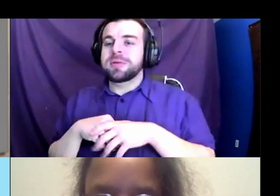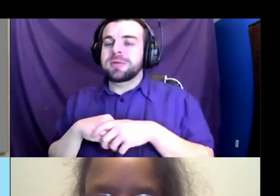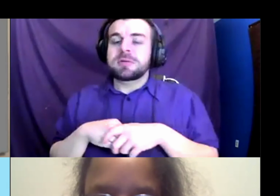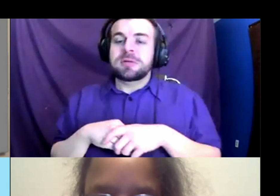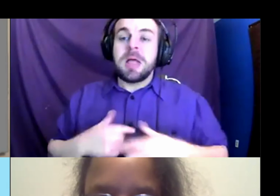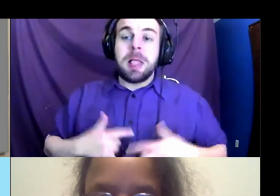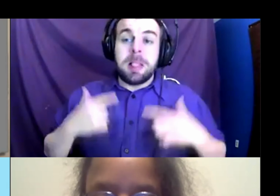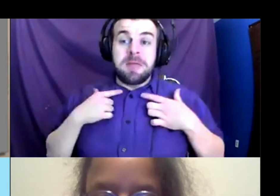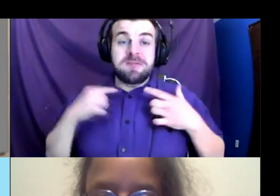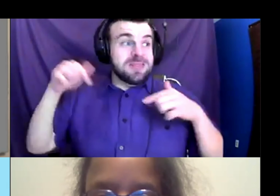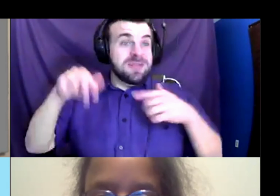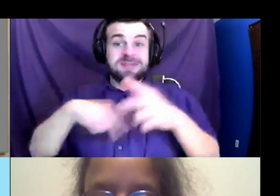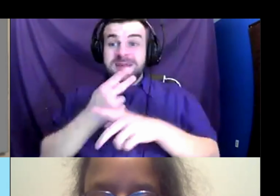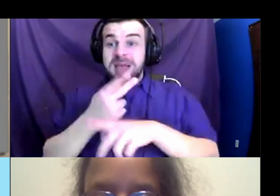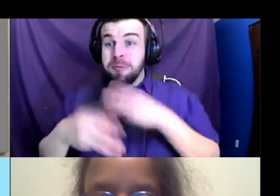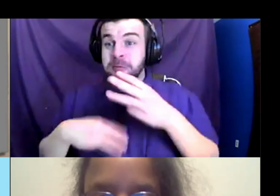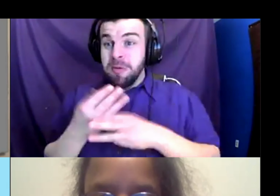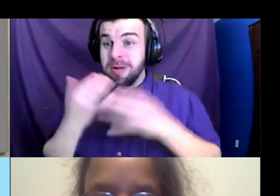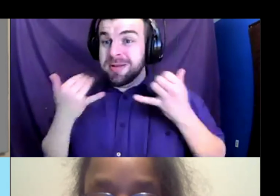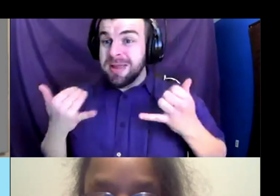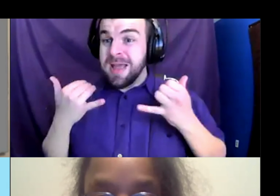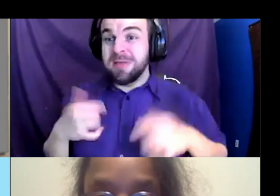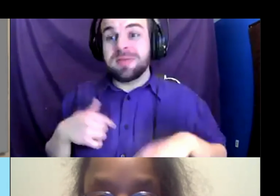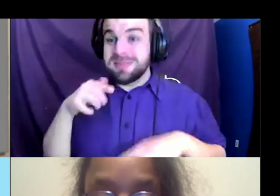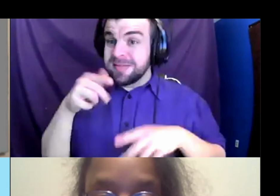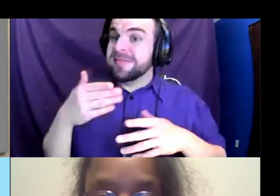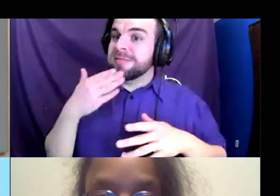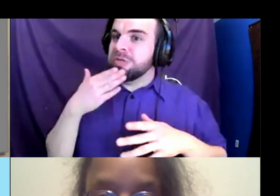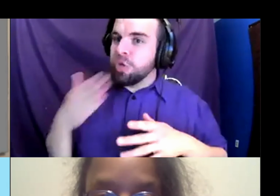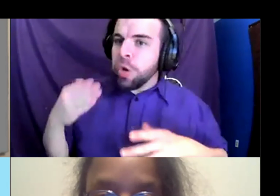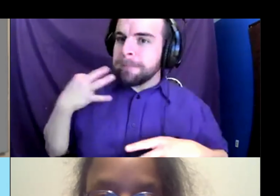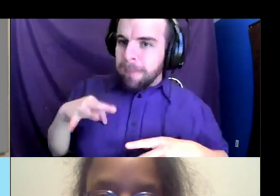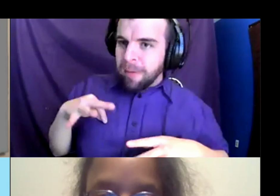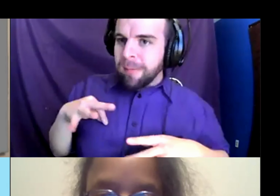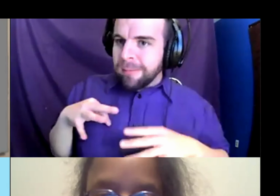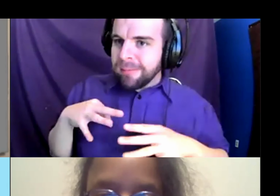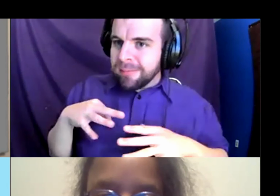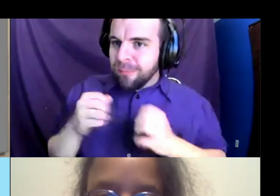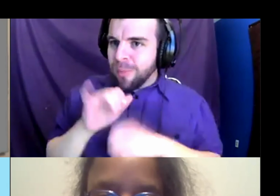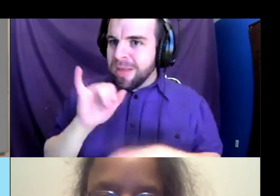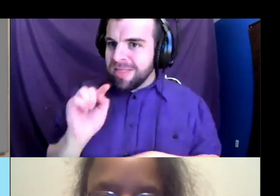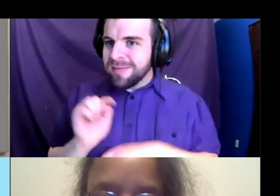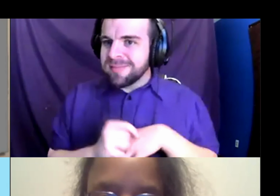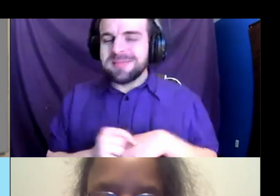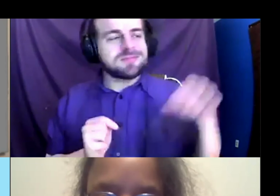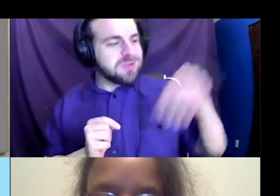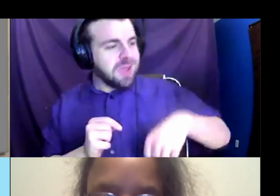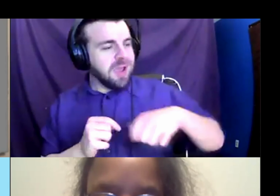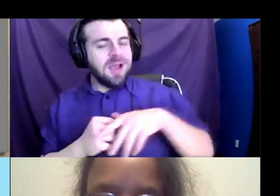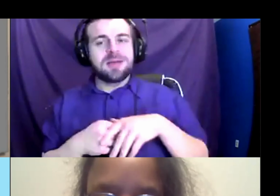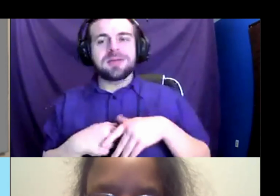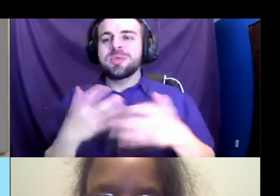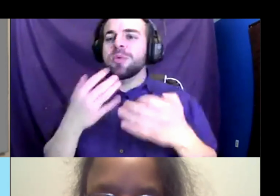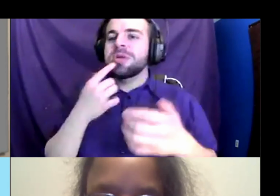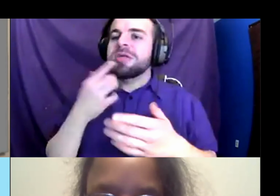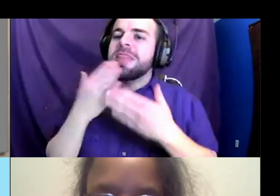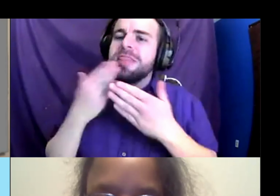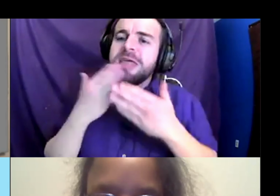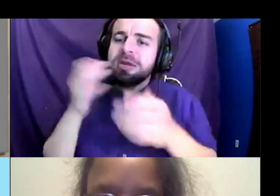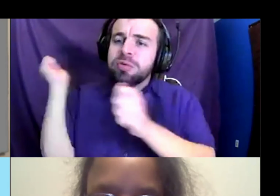right? So Yes. that's super great. So I just want to make sure I say thank you to all of you who came. Thank you for